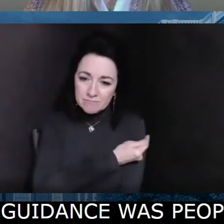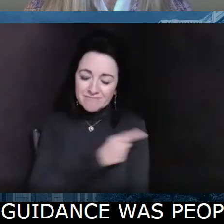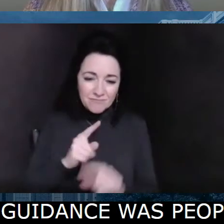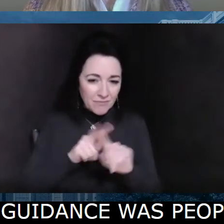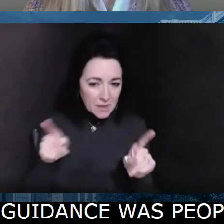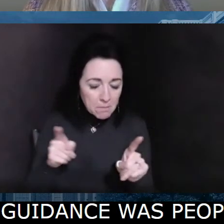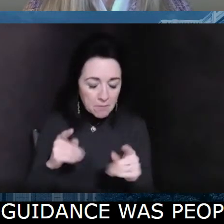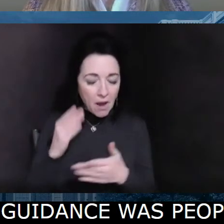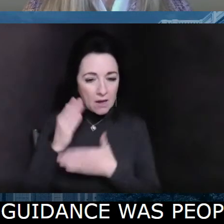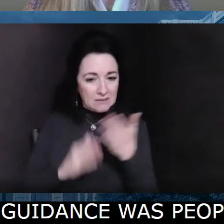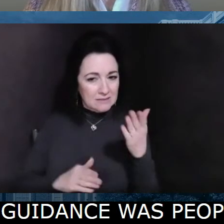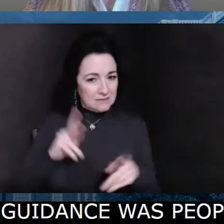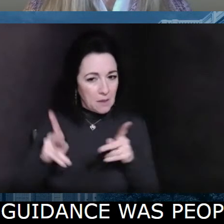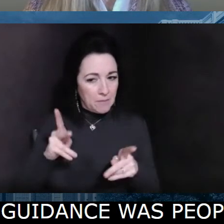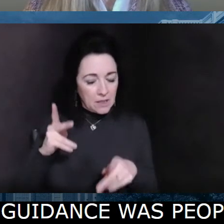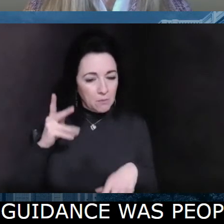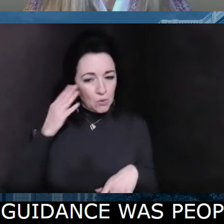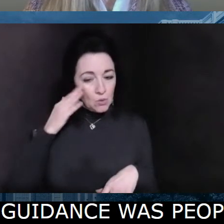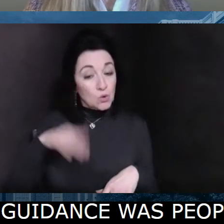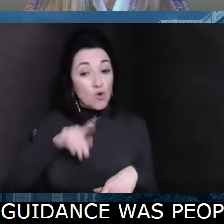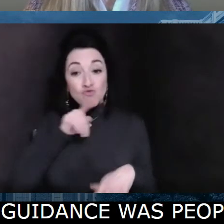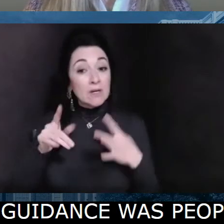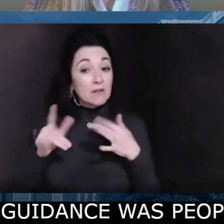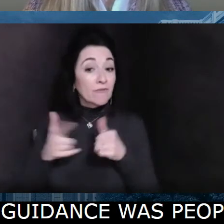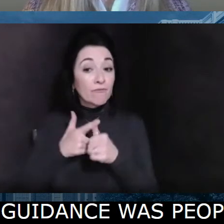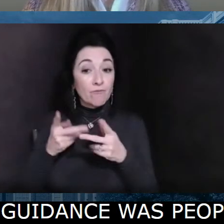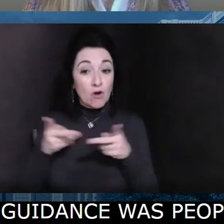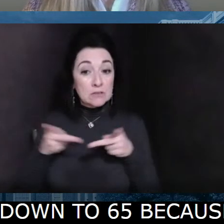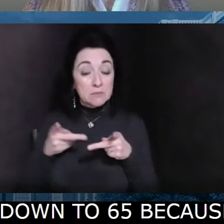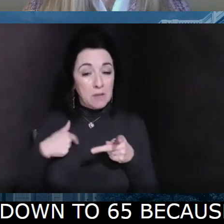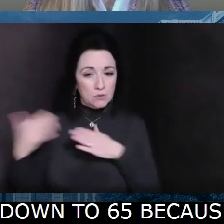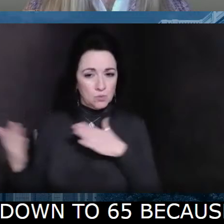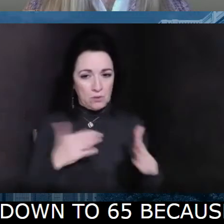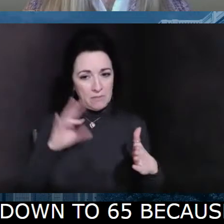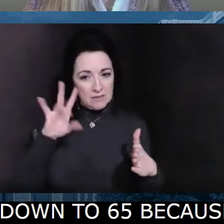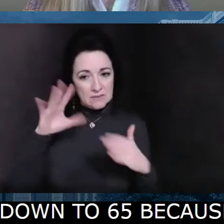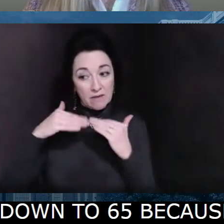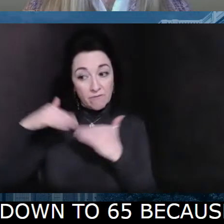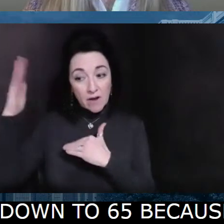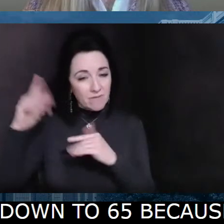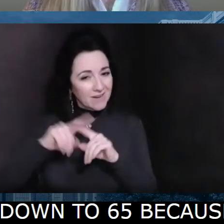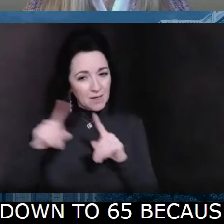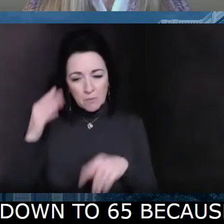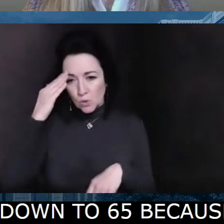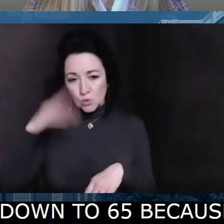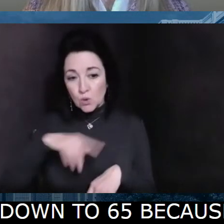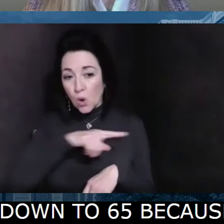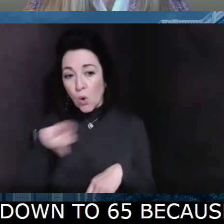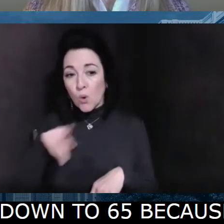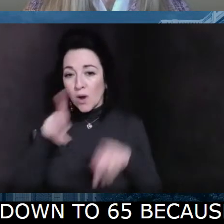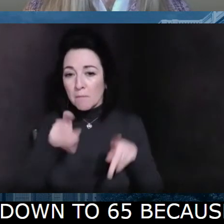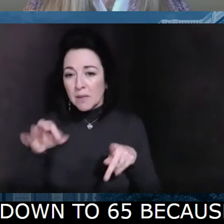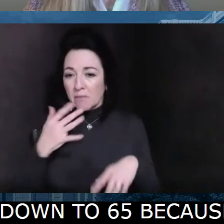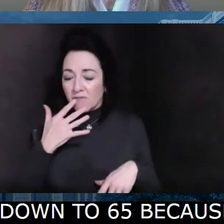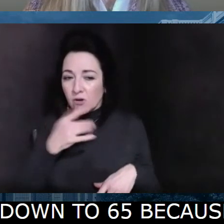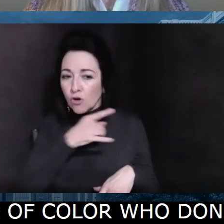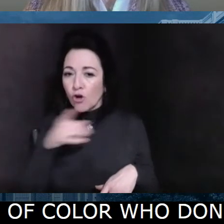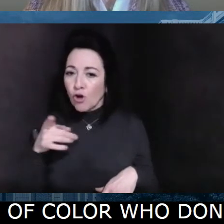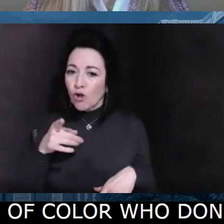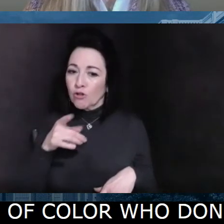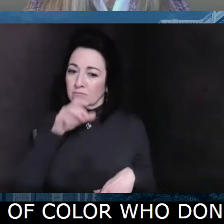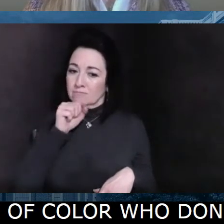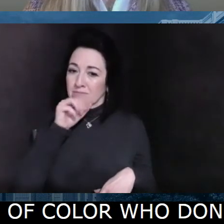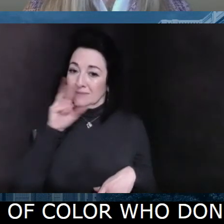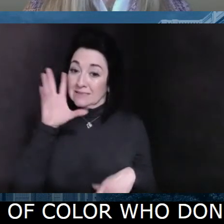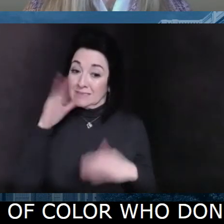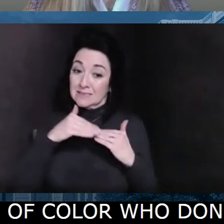of color who don't live longer. And so there was that in play there. We've always been conscious of it. And that's what some of